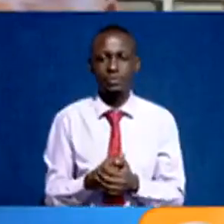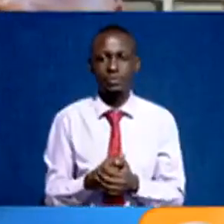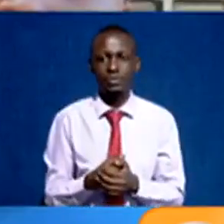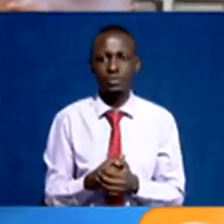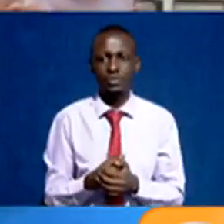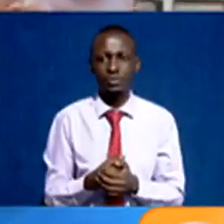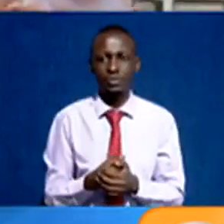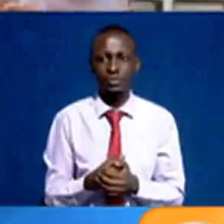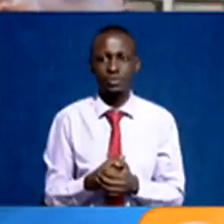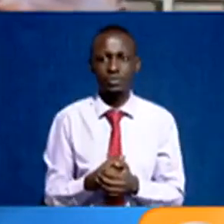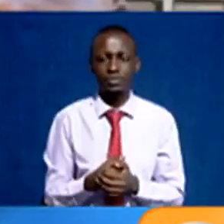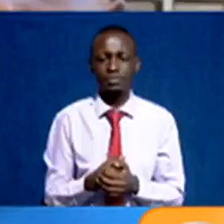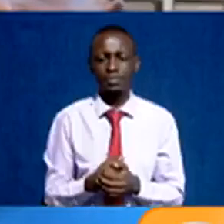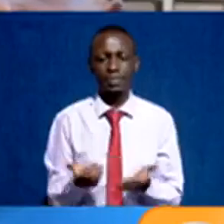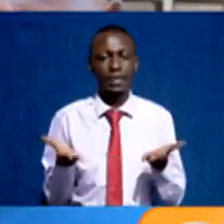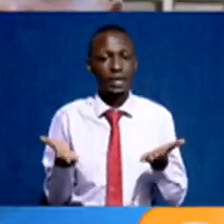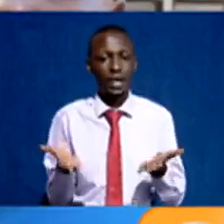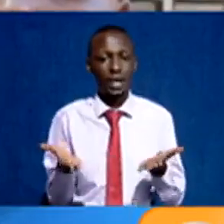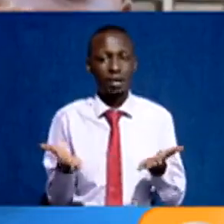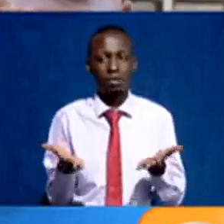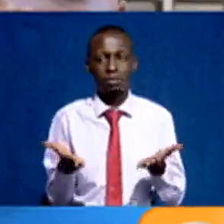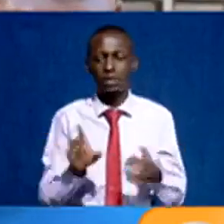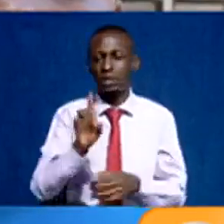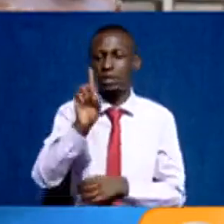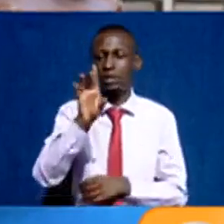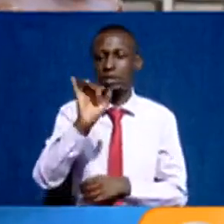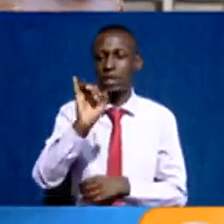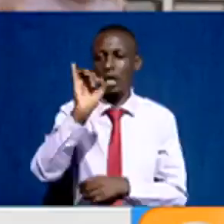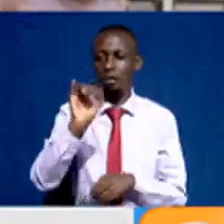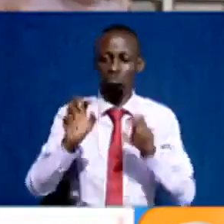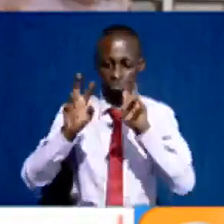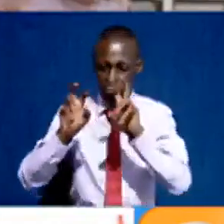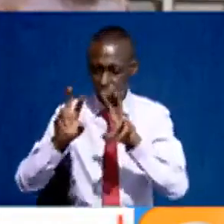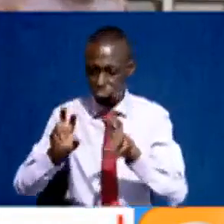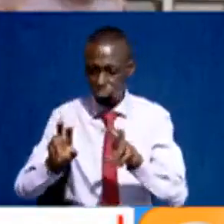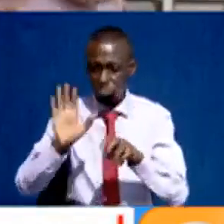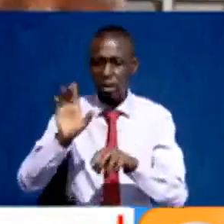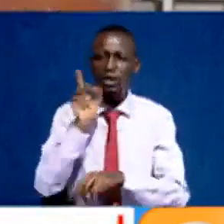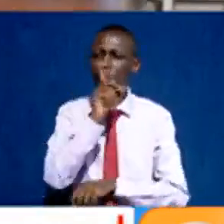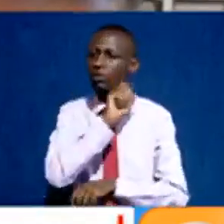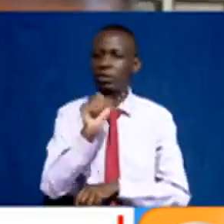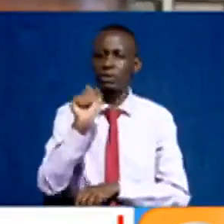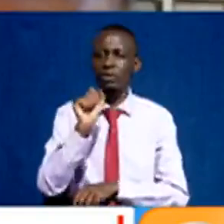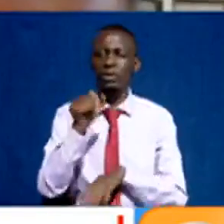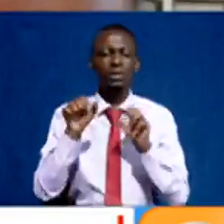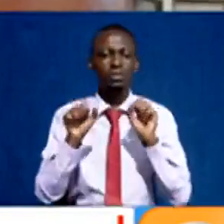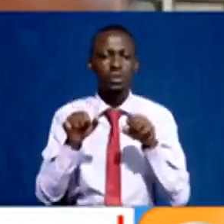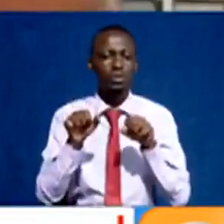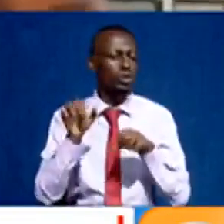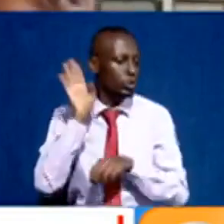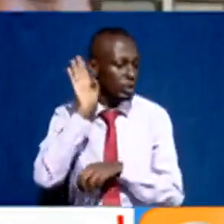sababu sasa maneno ni kama ndisa yo, wale wa uzunguzi wamemaliza maneno yao, tusikie tu hata kesho watu wako